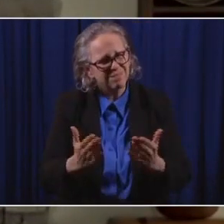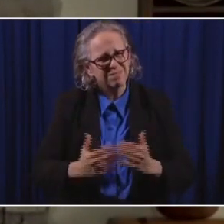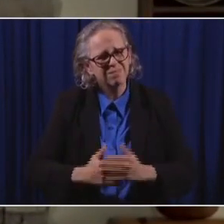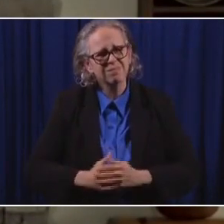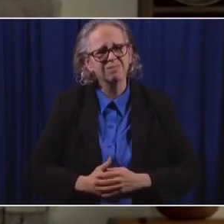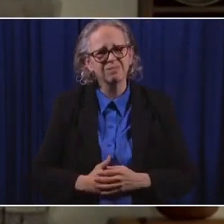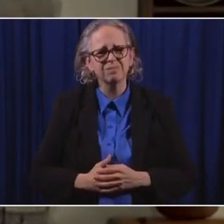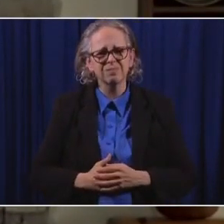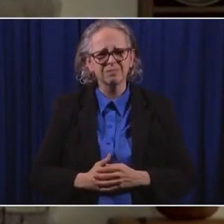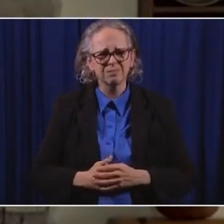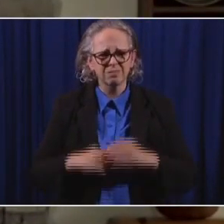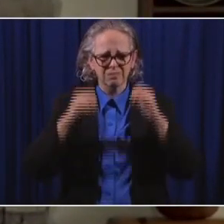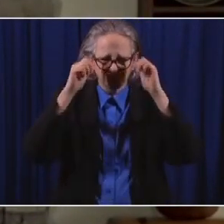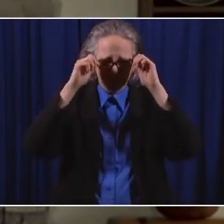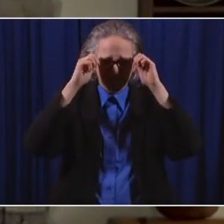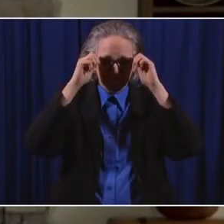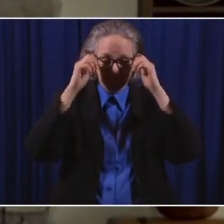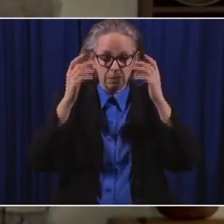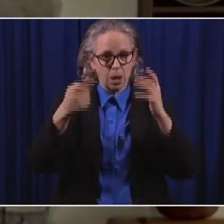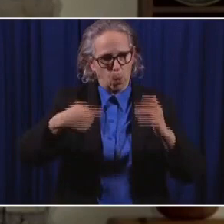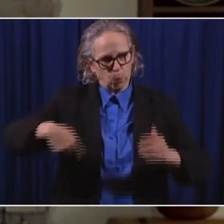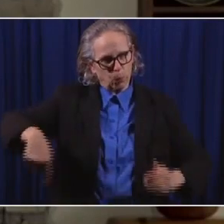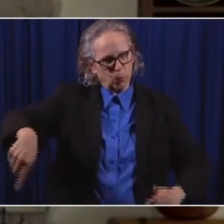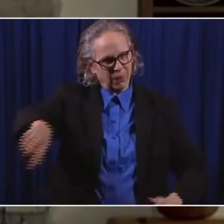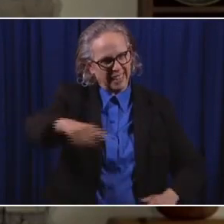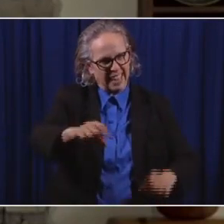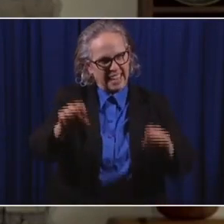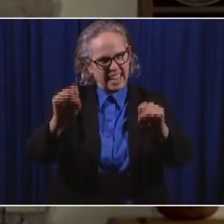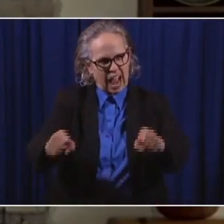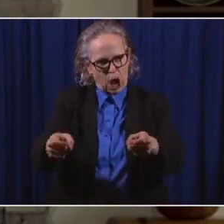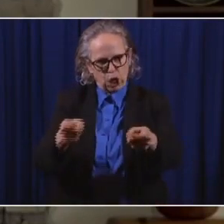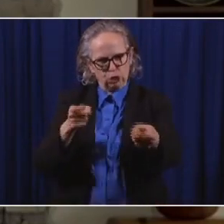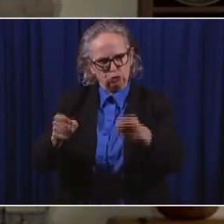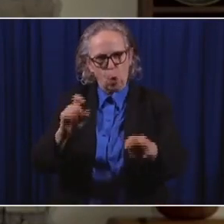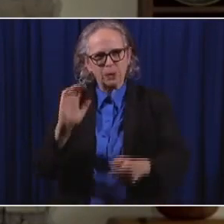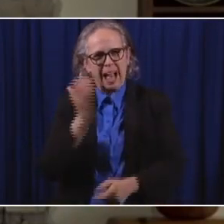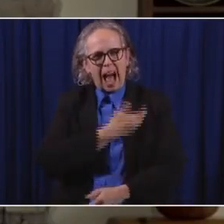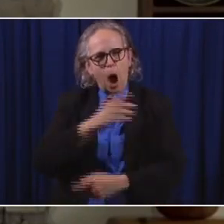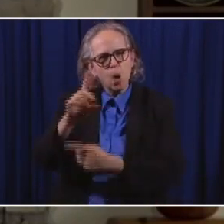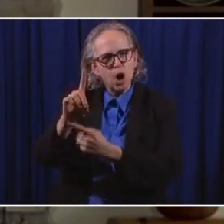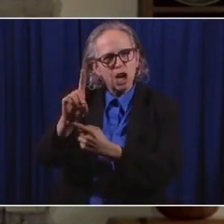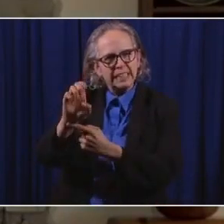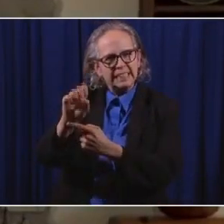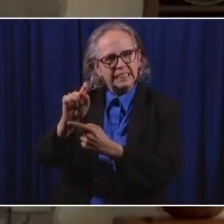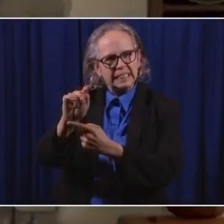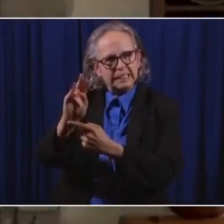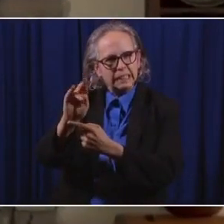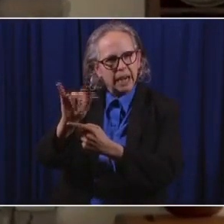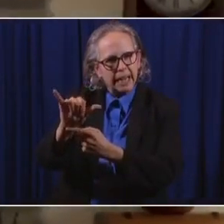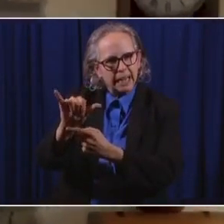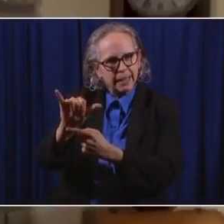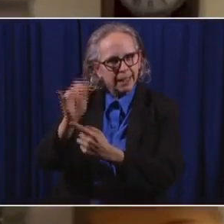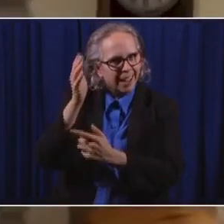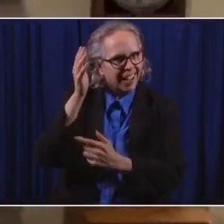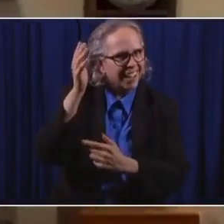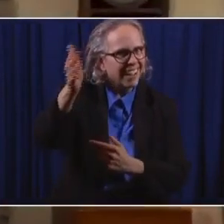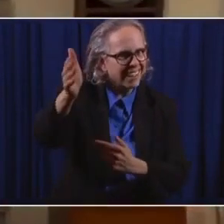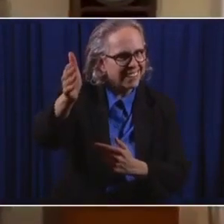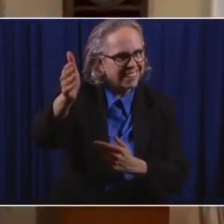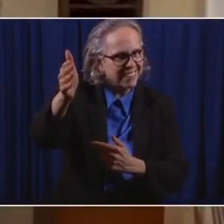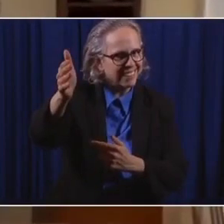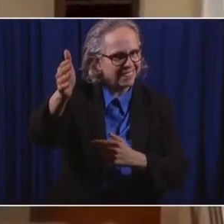can control our own destiny. Eric, let's look at the numbers. As you will